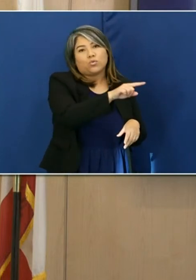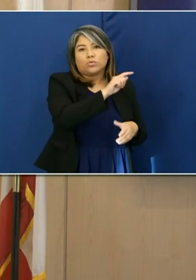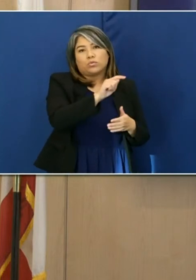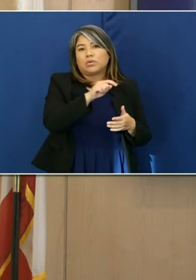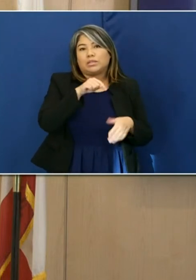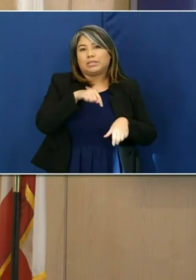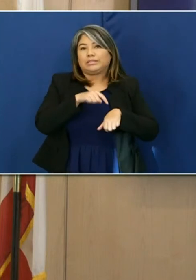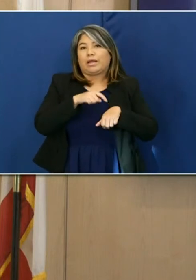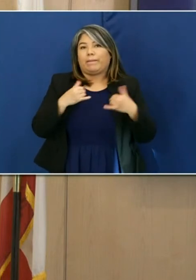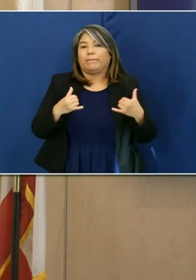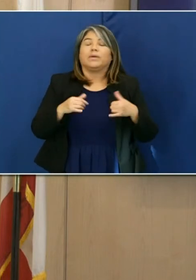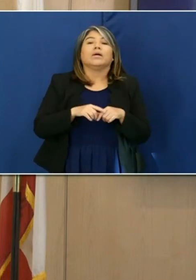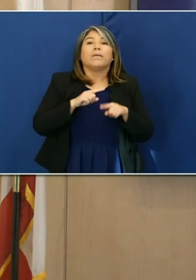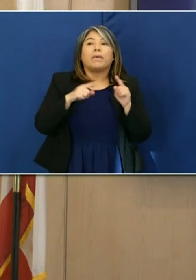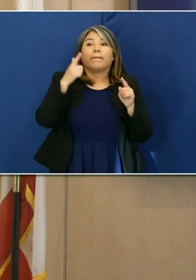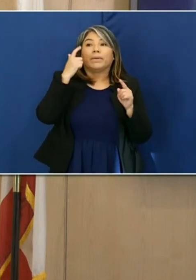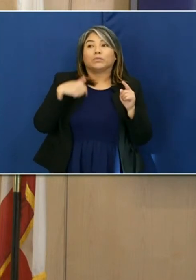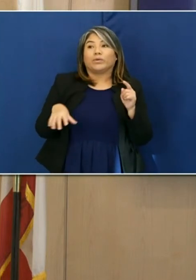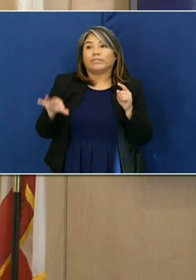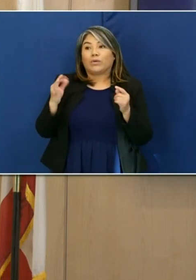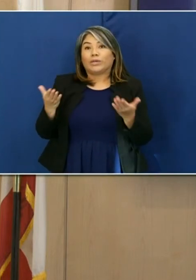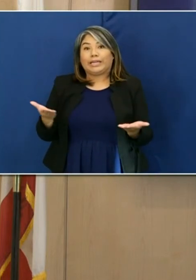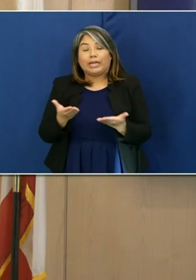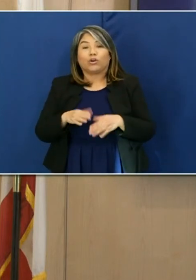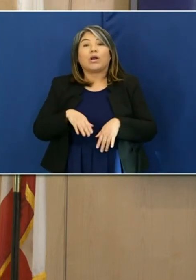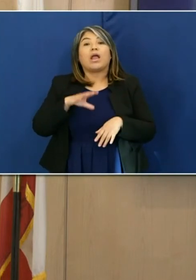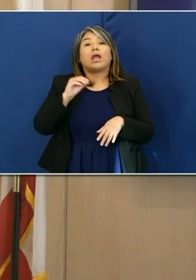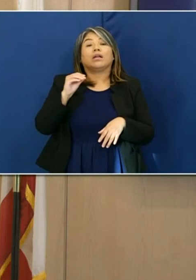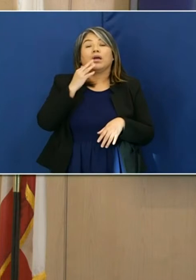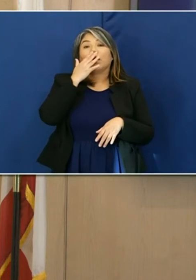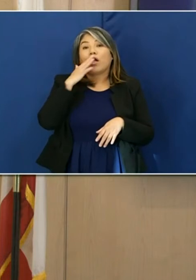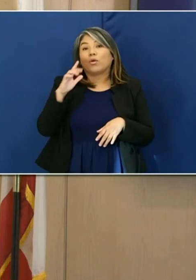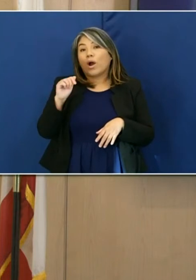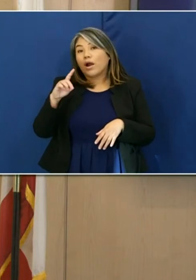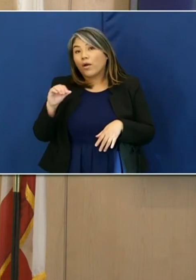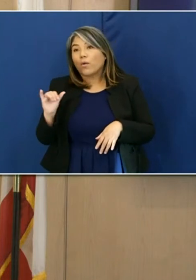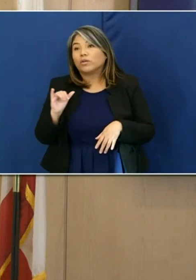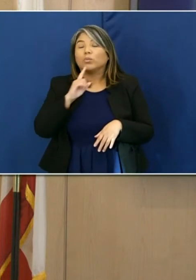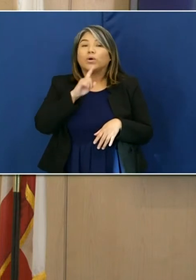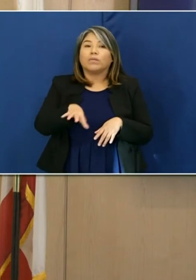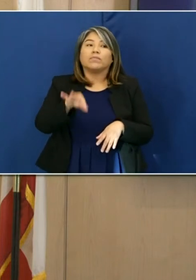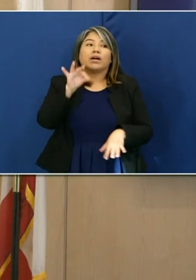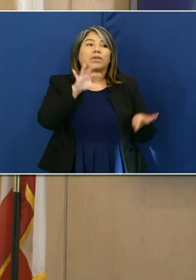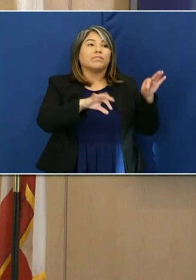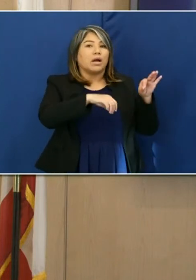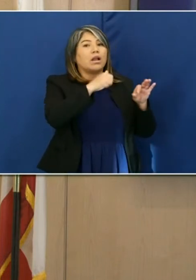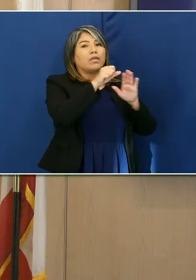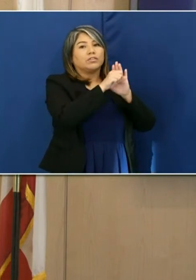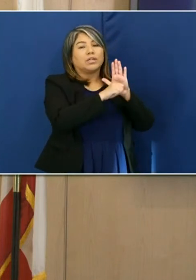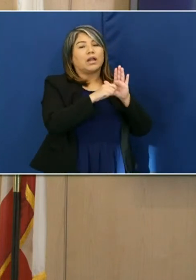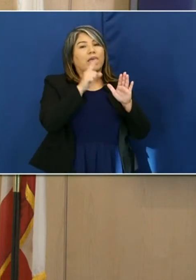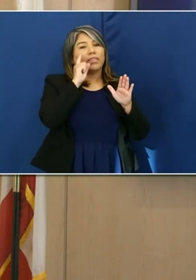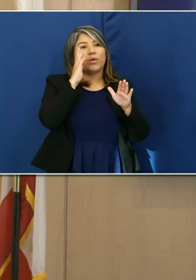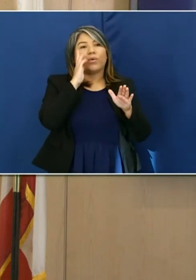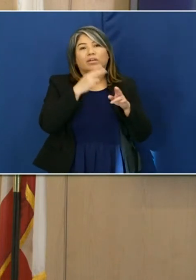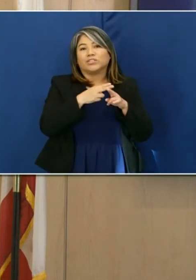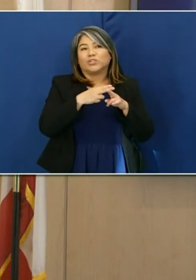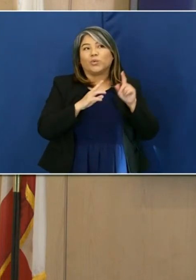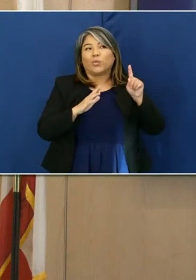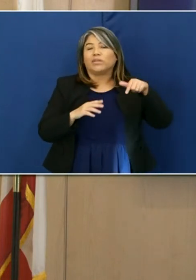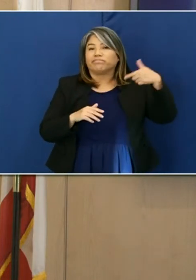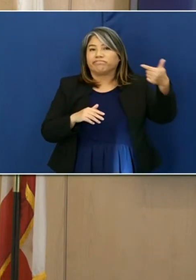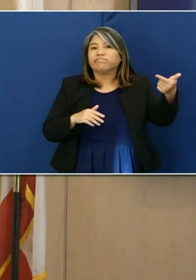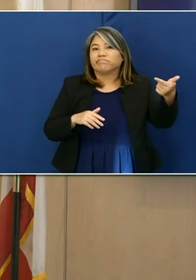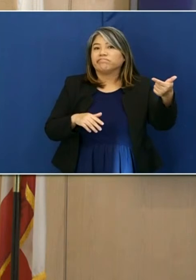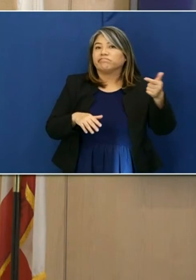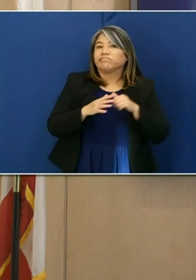because it's been detected now here and in Colorado and is likely to be detected elsewhere, I think it's just unfortunately a matter of time. Thank